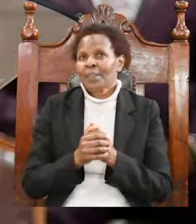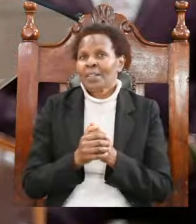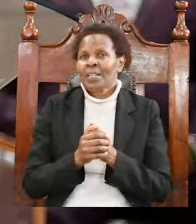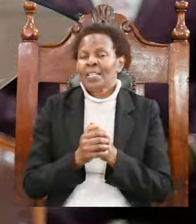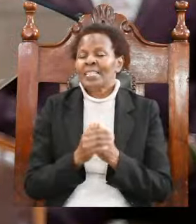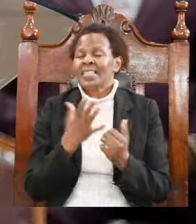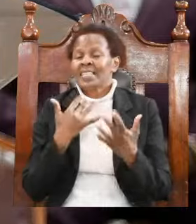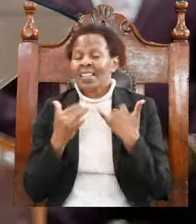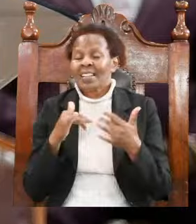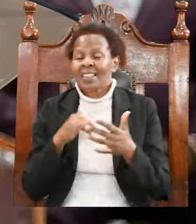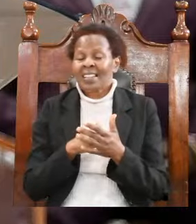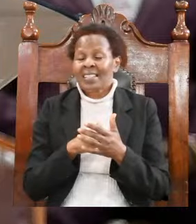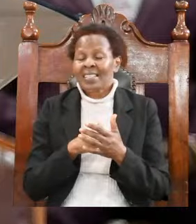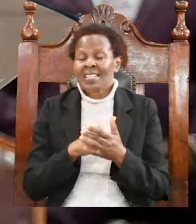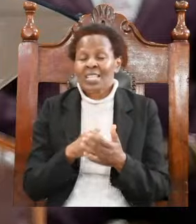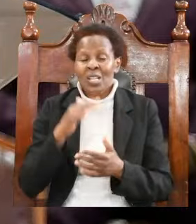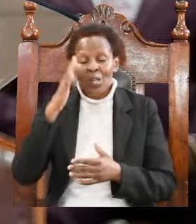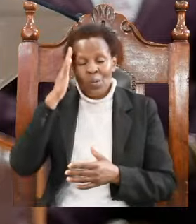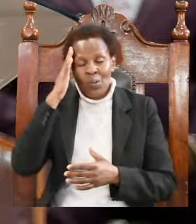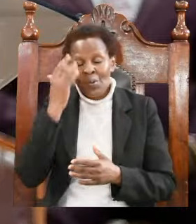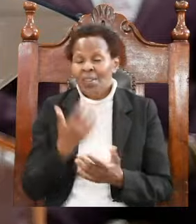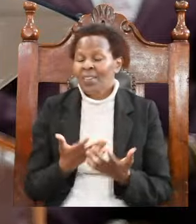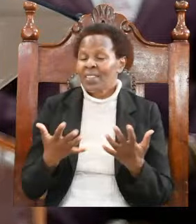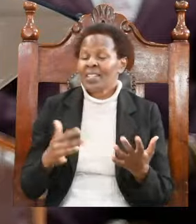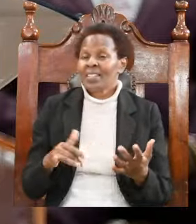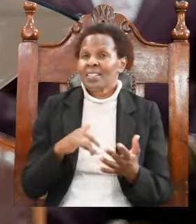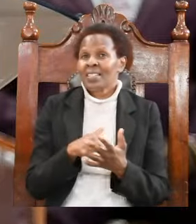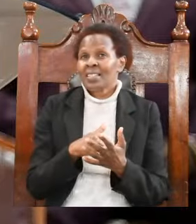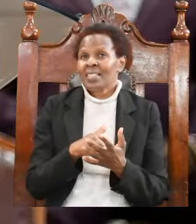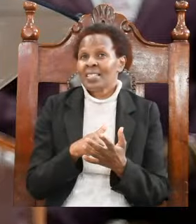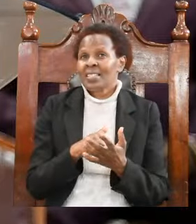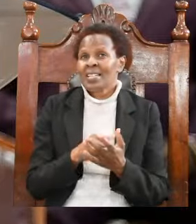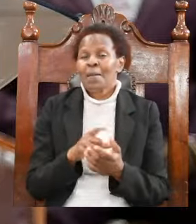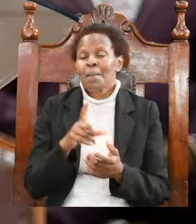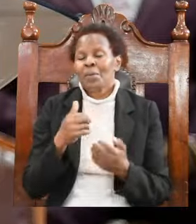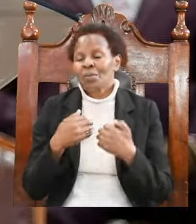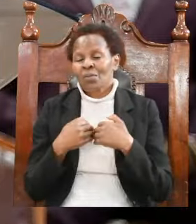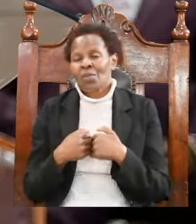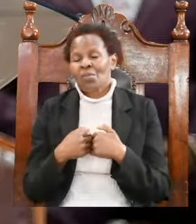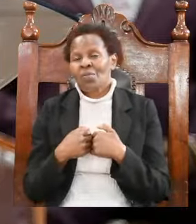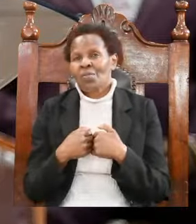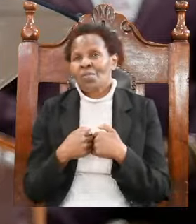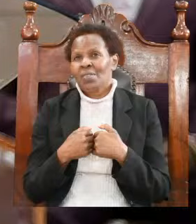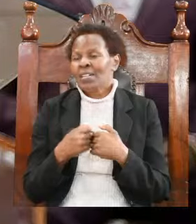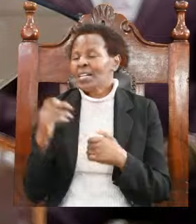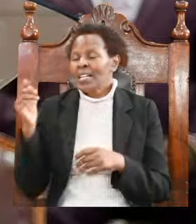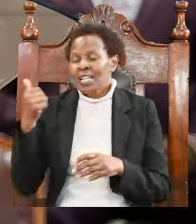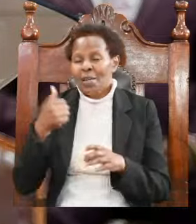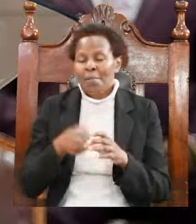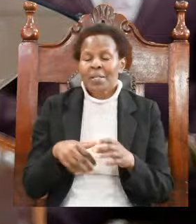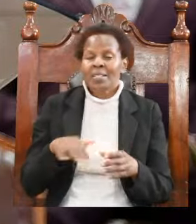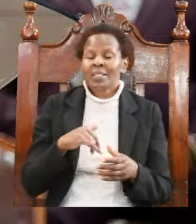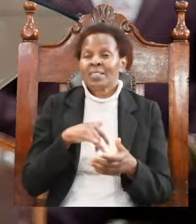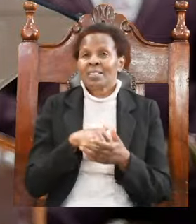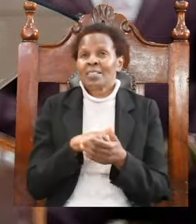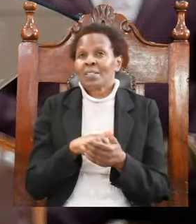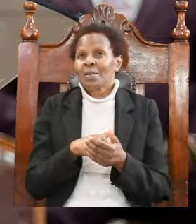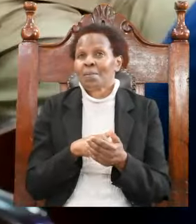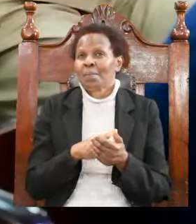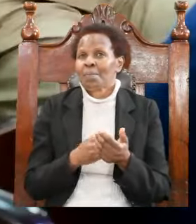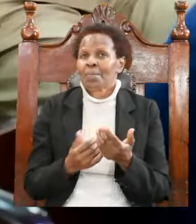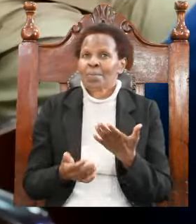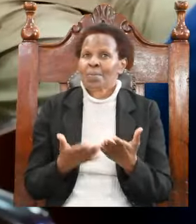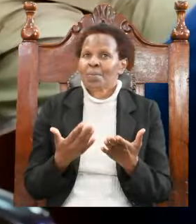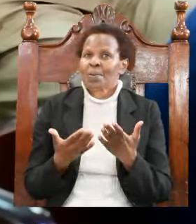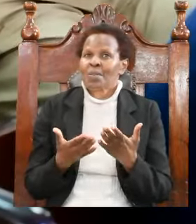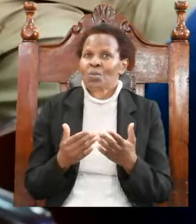wanting him to know the things that he would want him to be left with. And I want to remind us, all of us maybe have been close